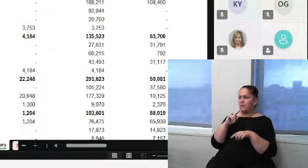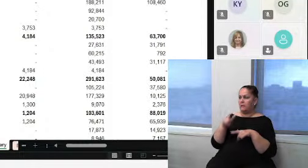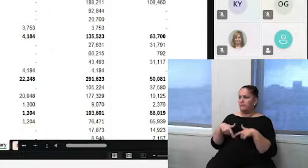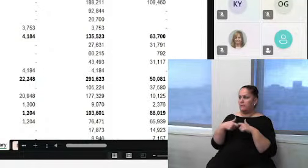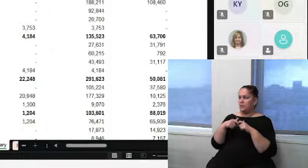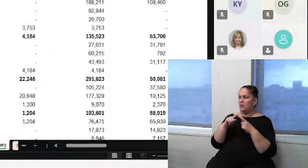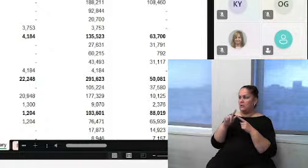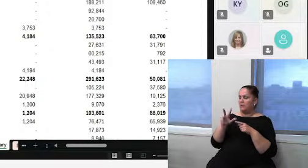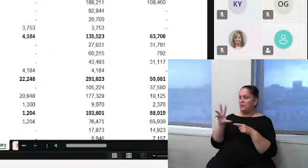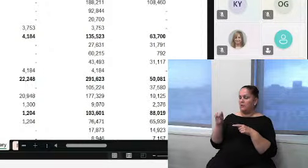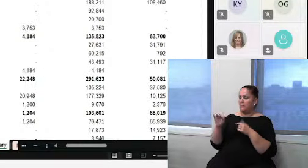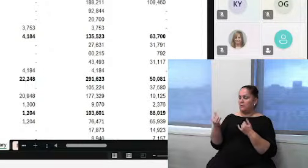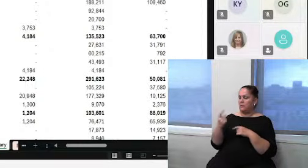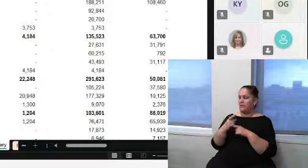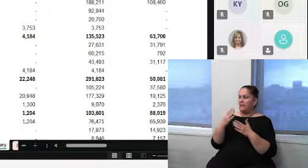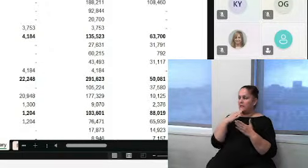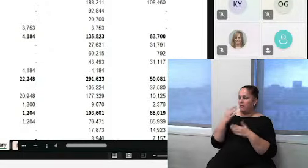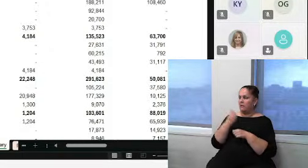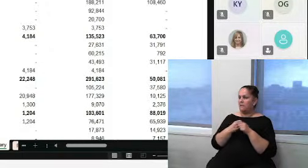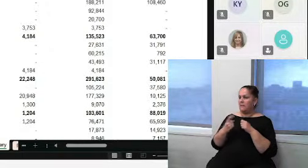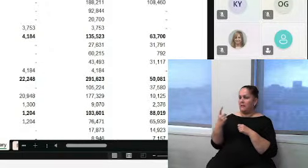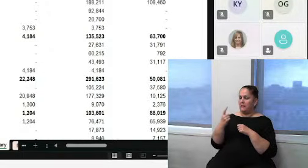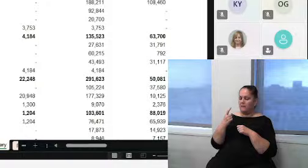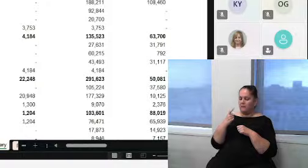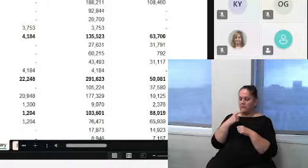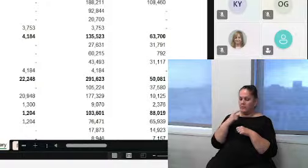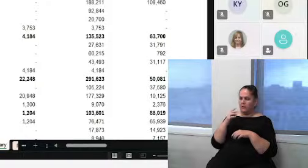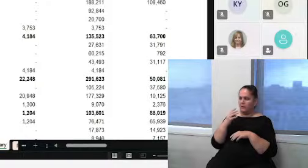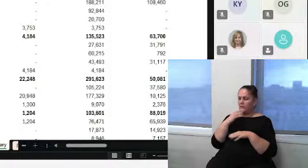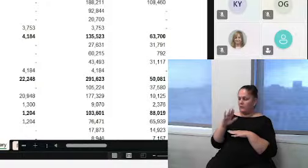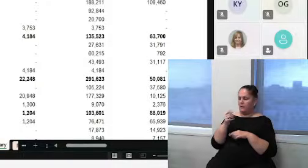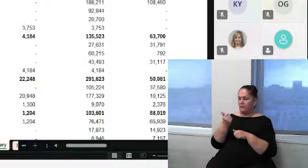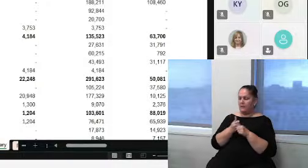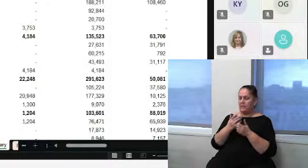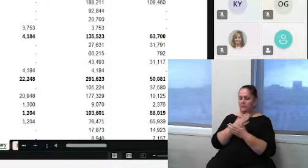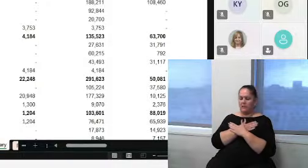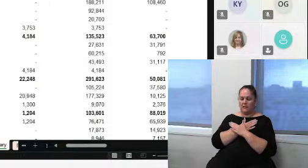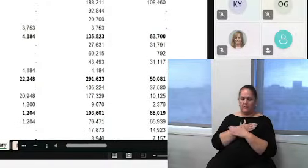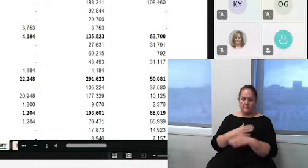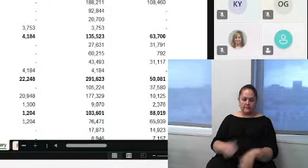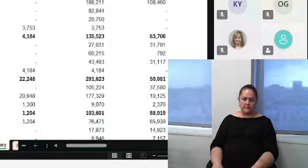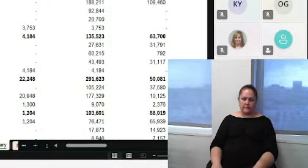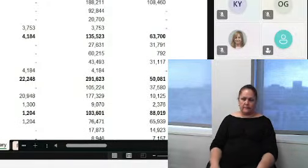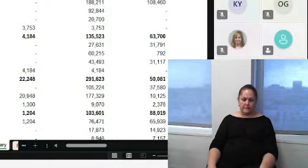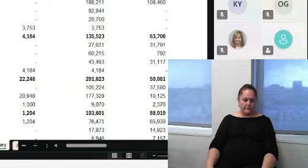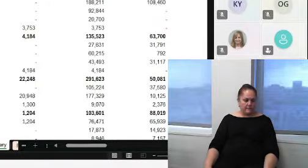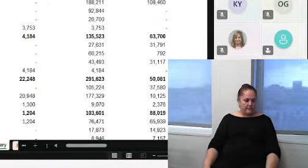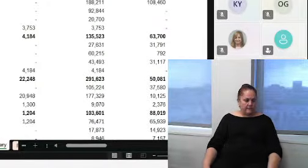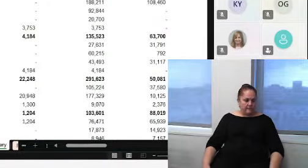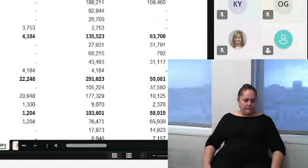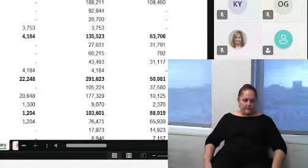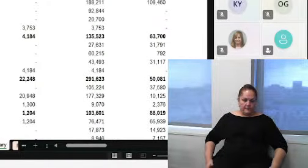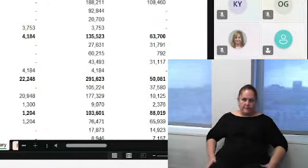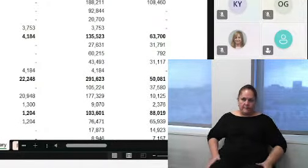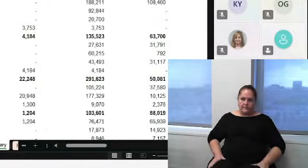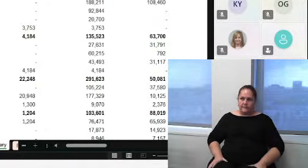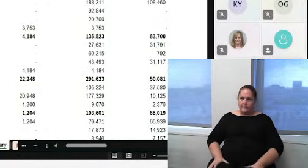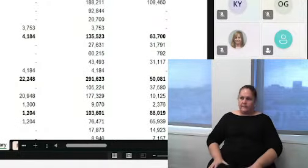We're going to adjourn until 3:40 today. Thank you, everybody, for a productive afternoon. Everybody relax.